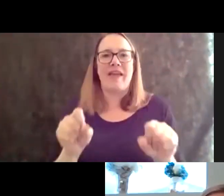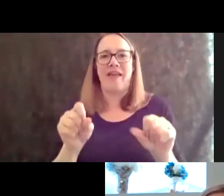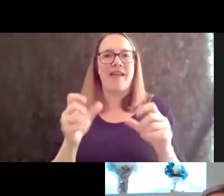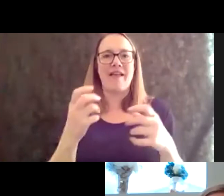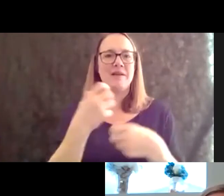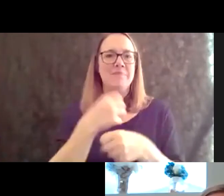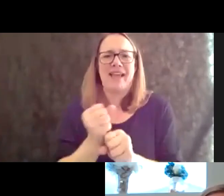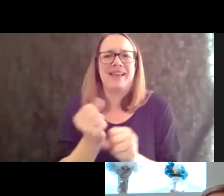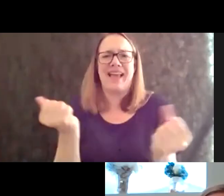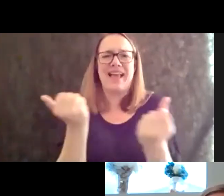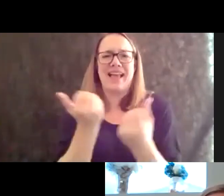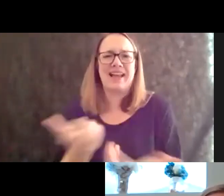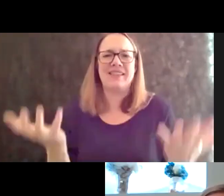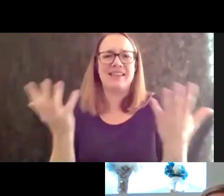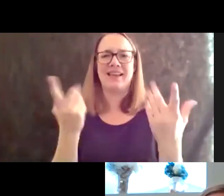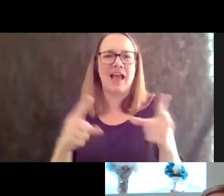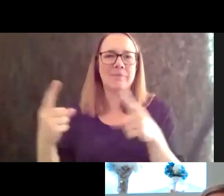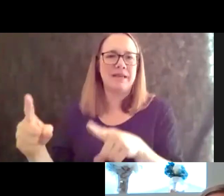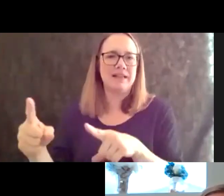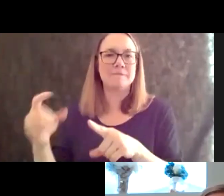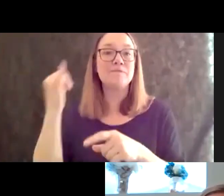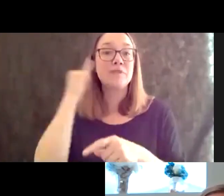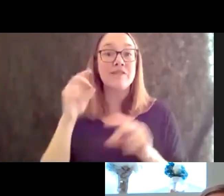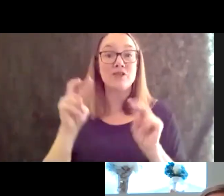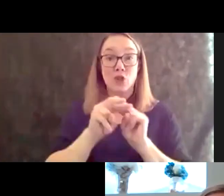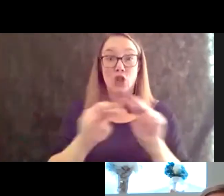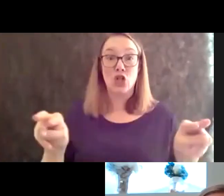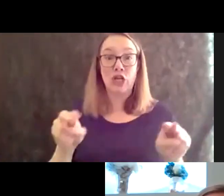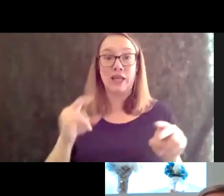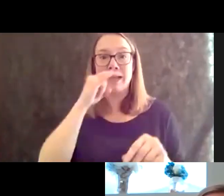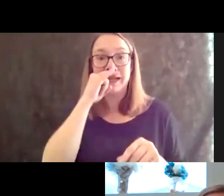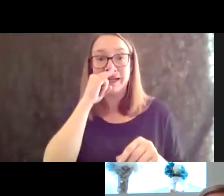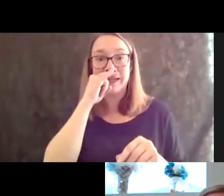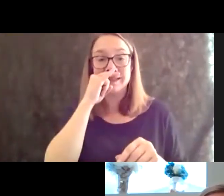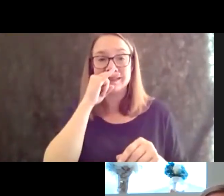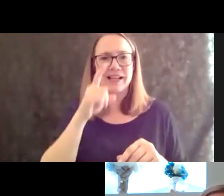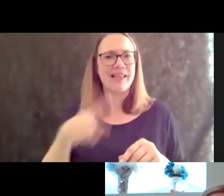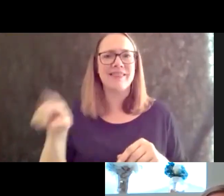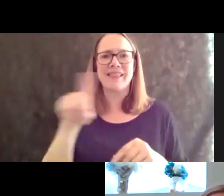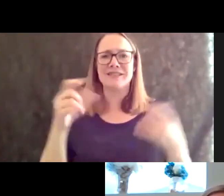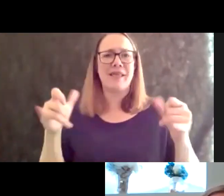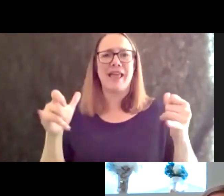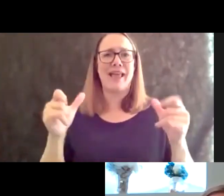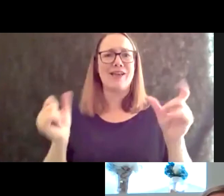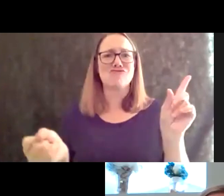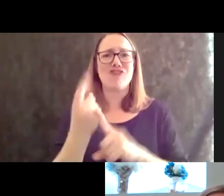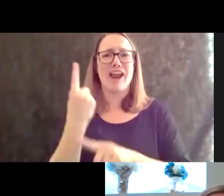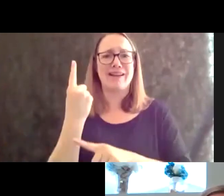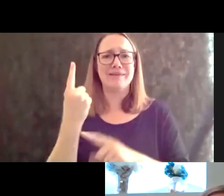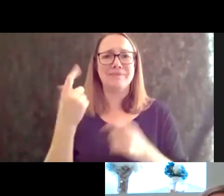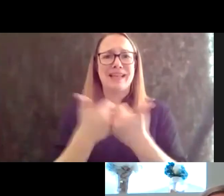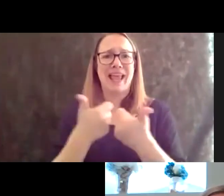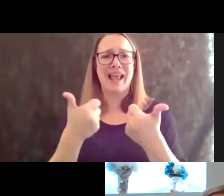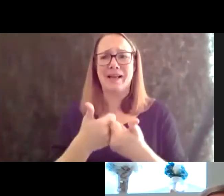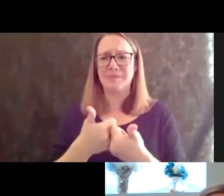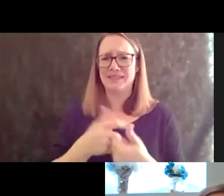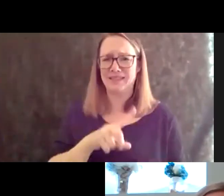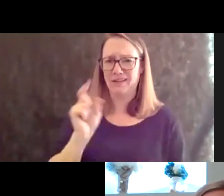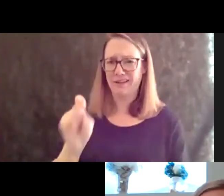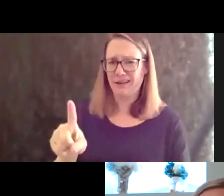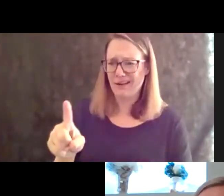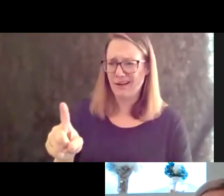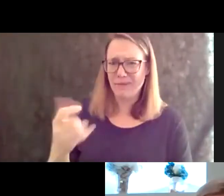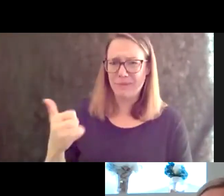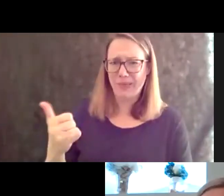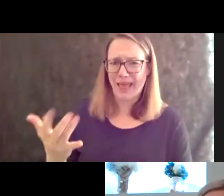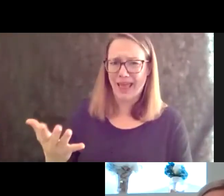anything you want. I mean, if you look at kids, they just play like the most random games and you're just like, what are you playing? And they're